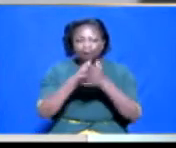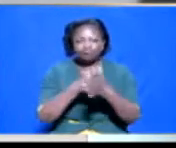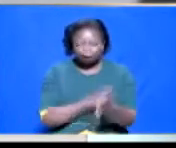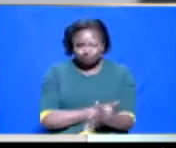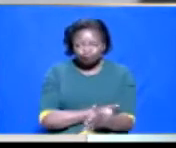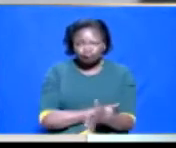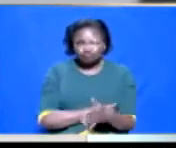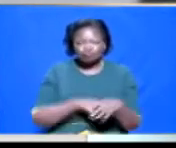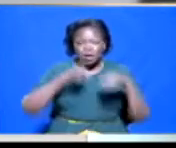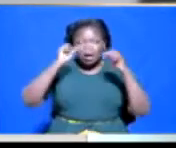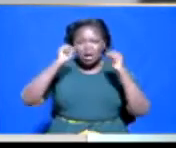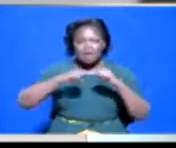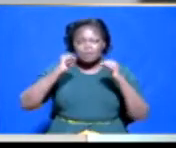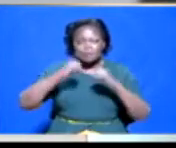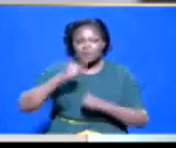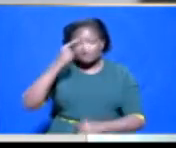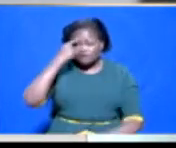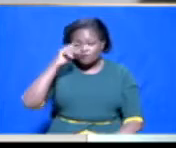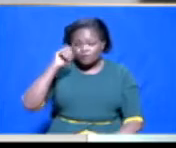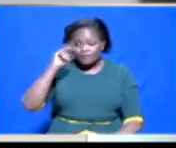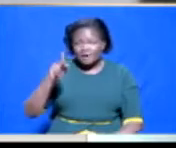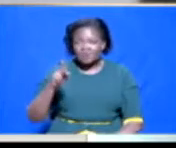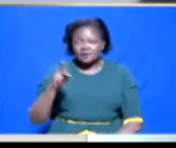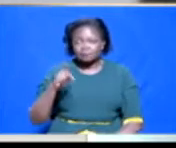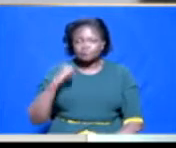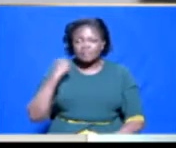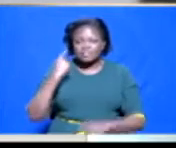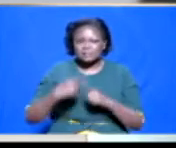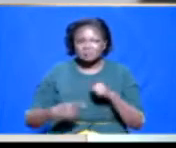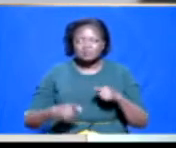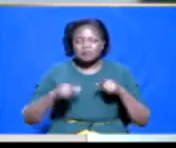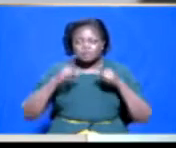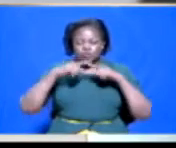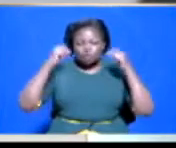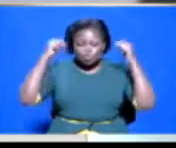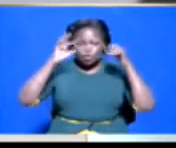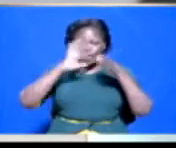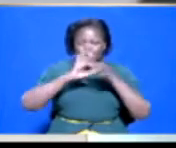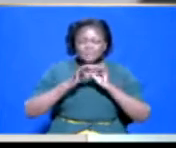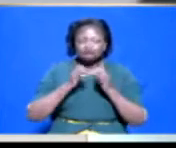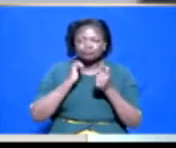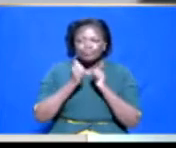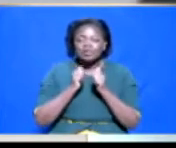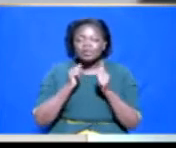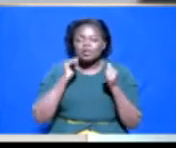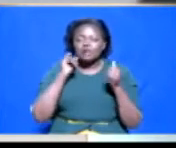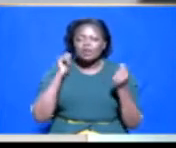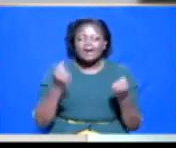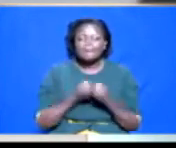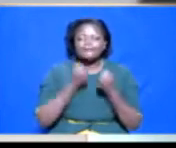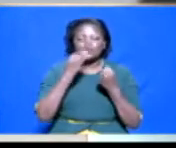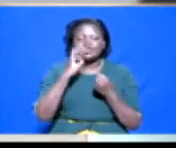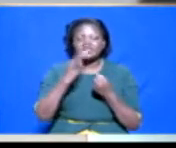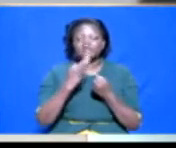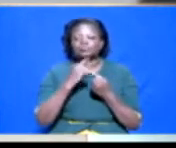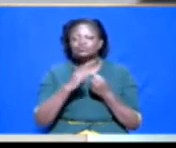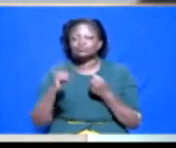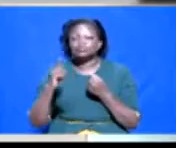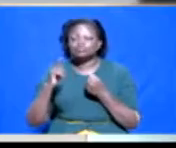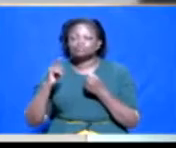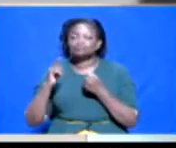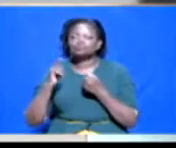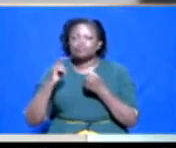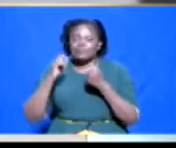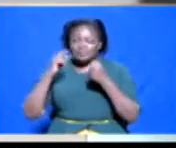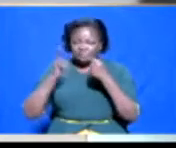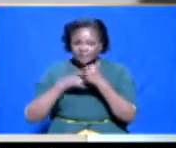sprinter Marco Tieno's campaign during this year's Tokyo Olympic Games that will take place from the 23rd of July till the 8th of August. Last week,